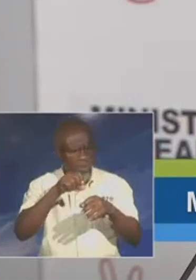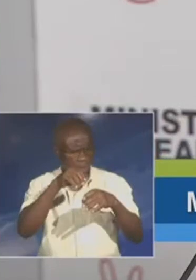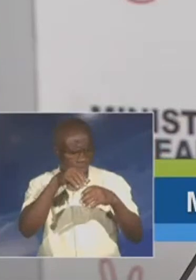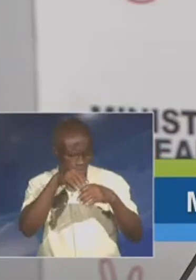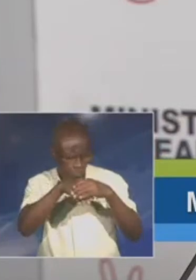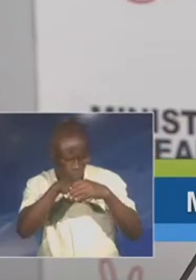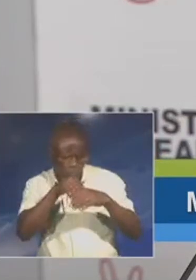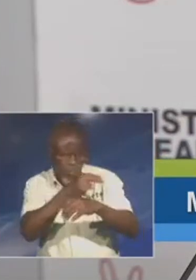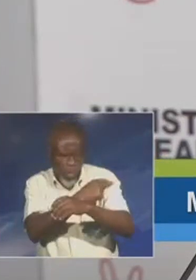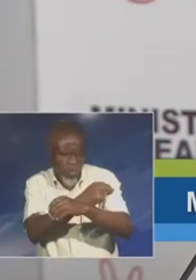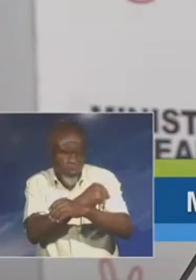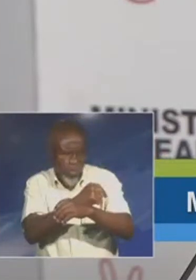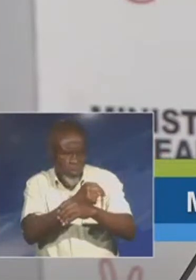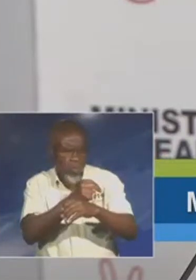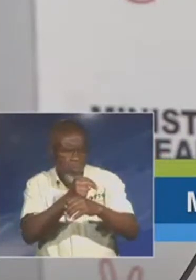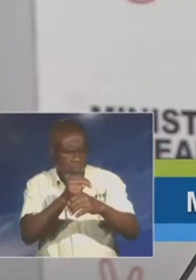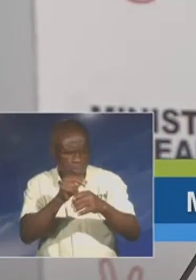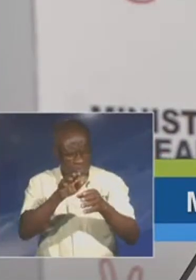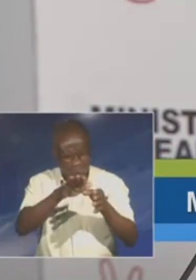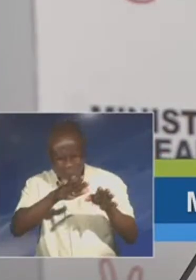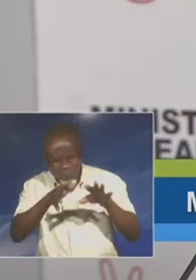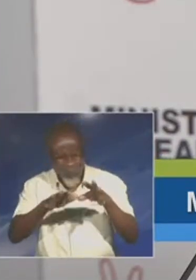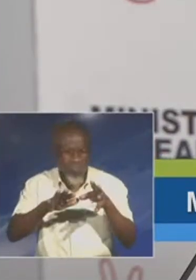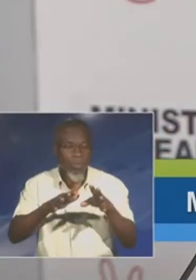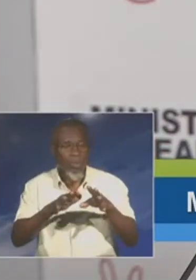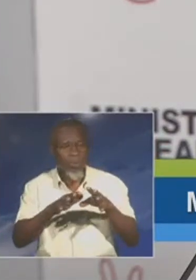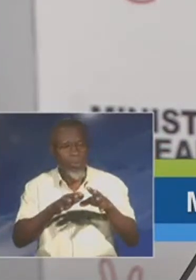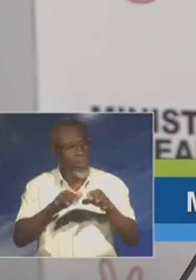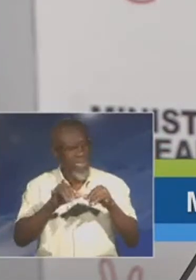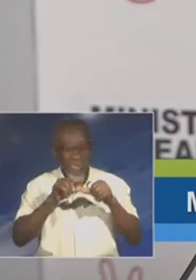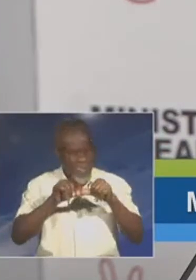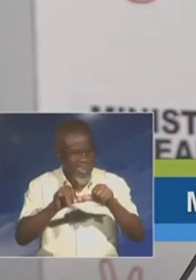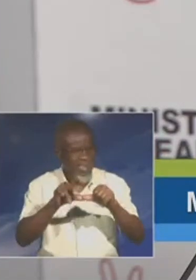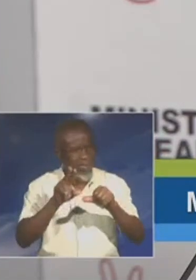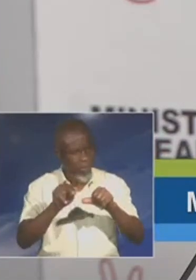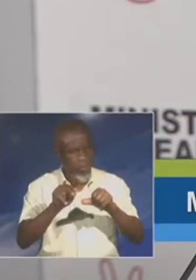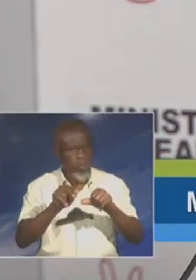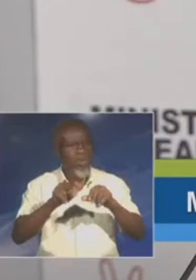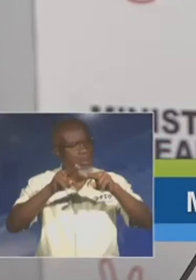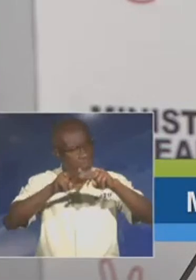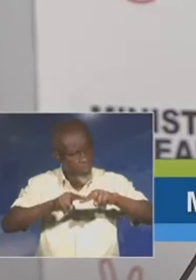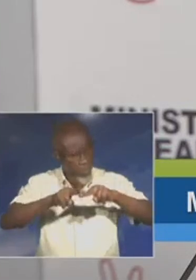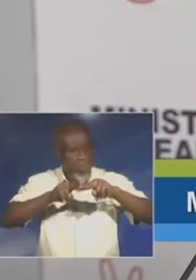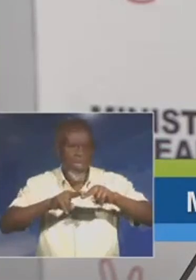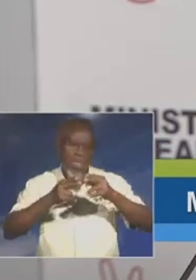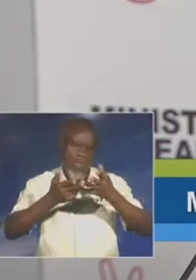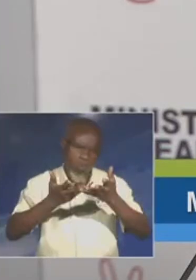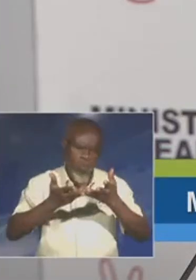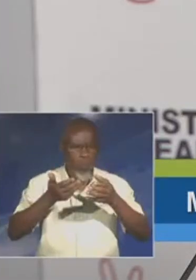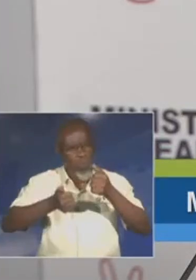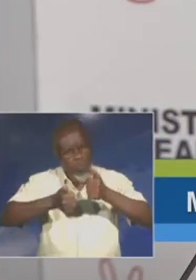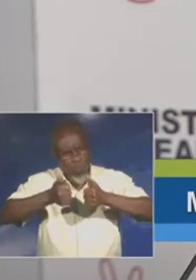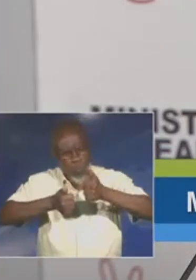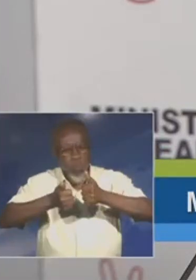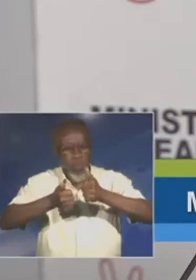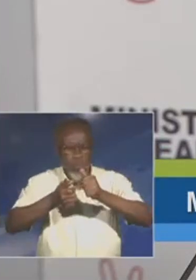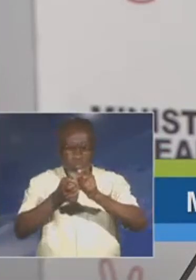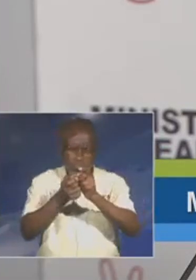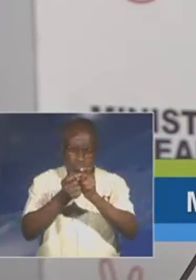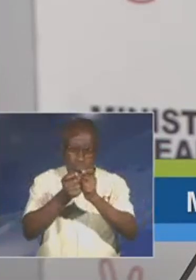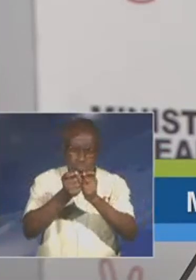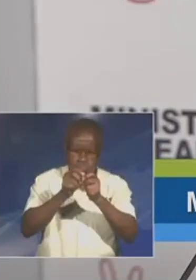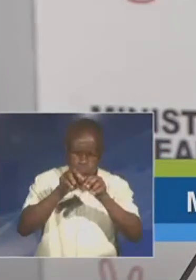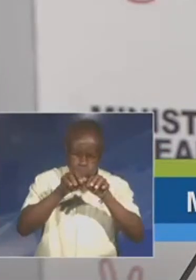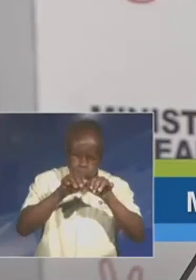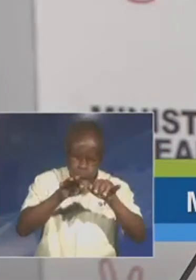and is dependent on the actual variant that is circulating and how severely ill persons